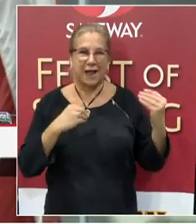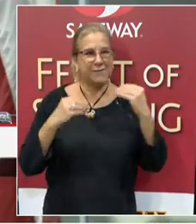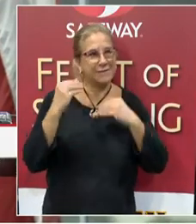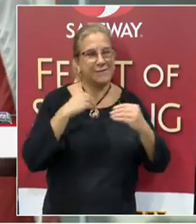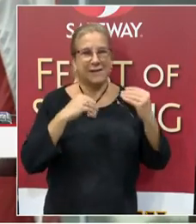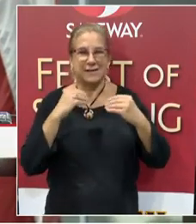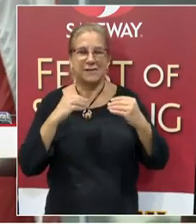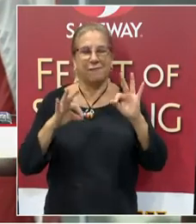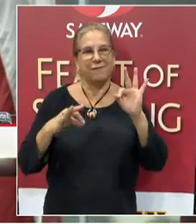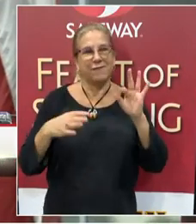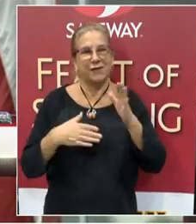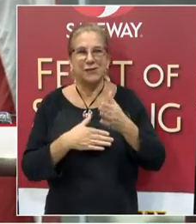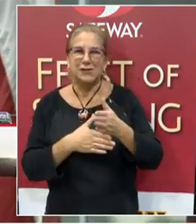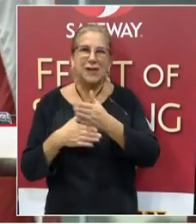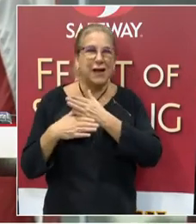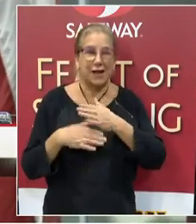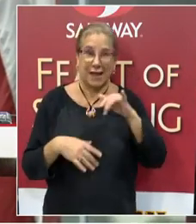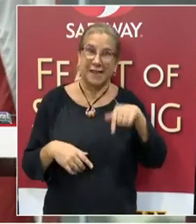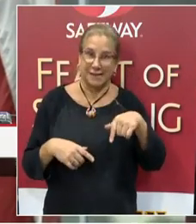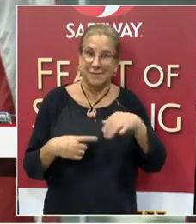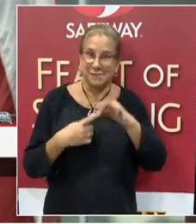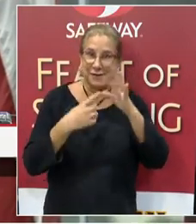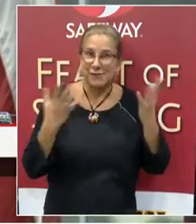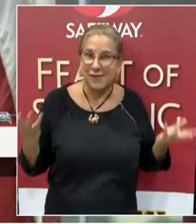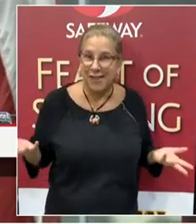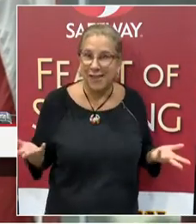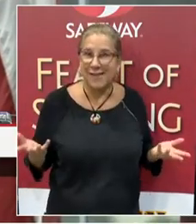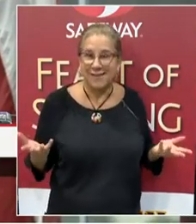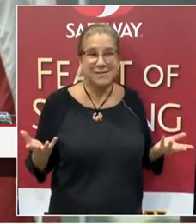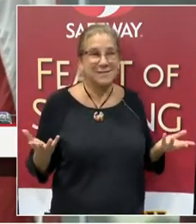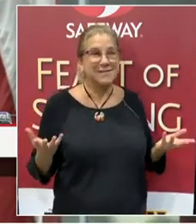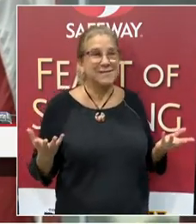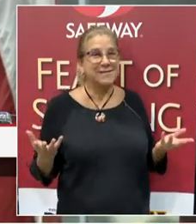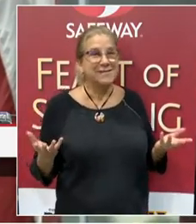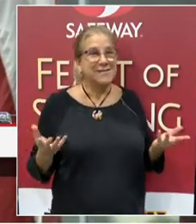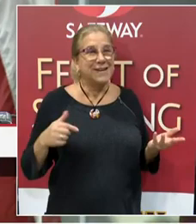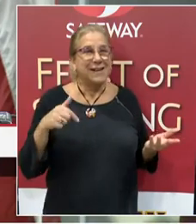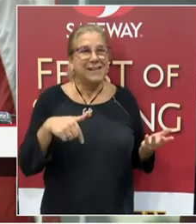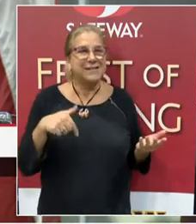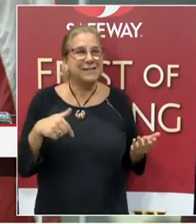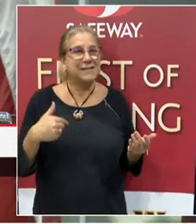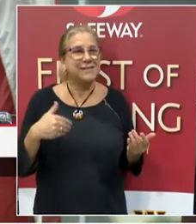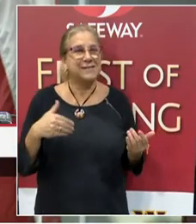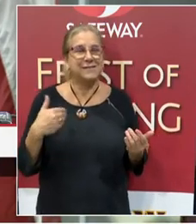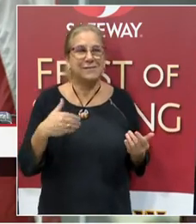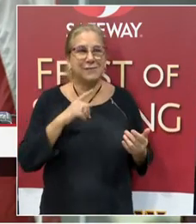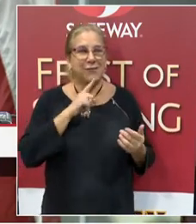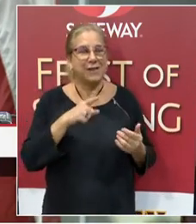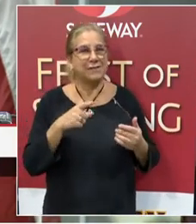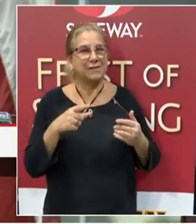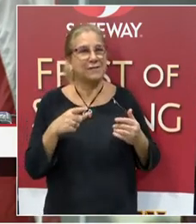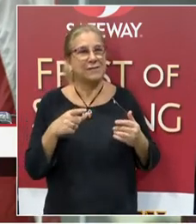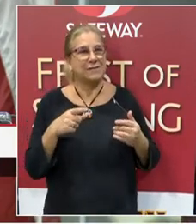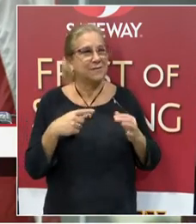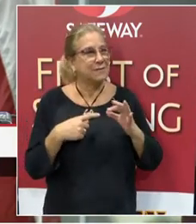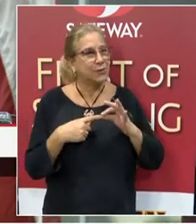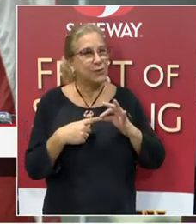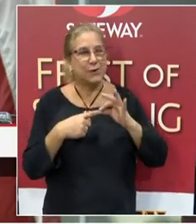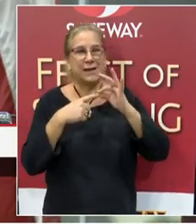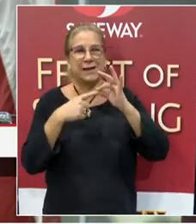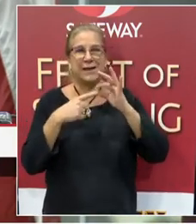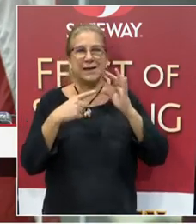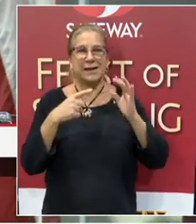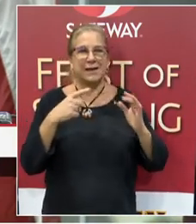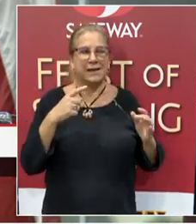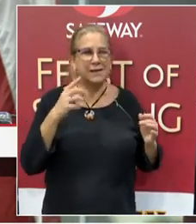to create unique experiences that result in jobs, economic impact, and lasting memories.